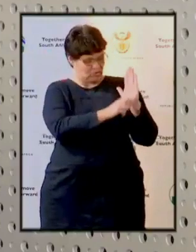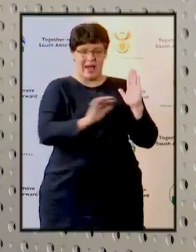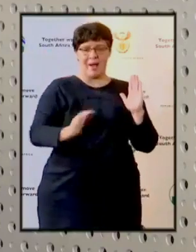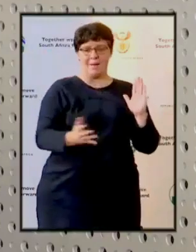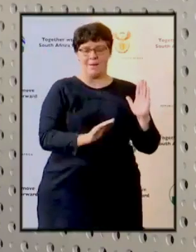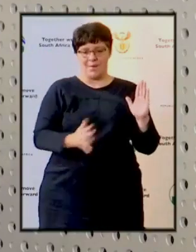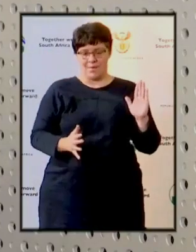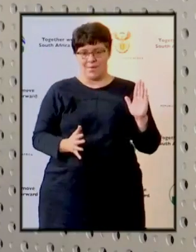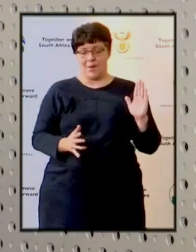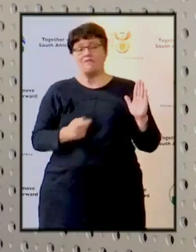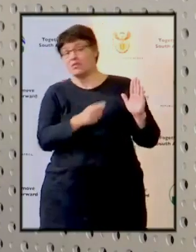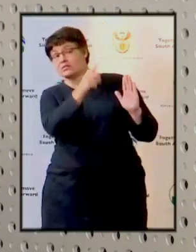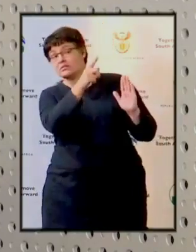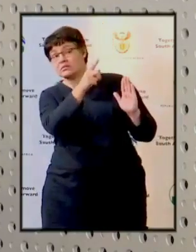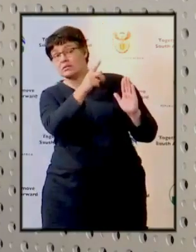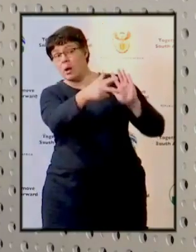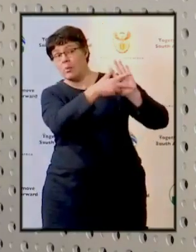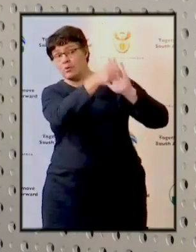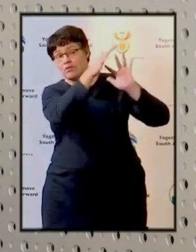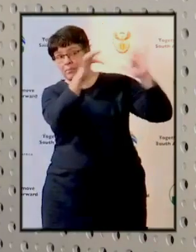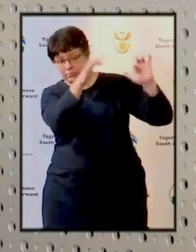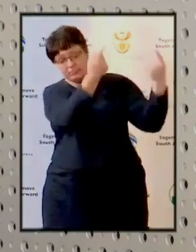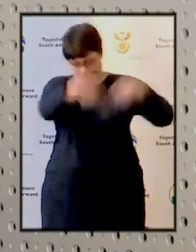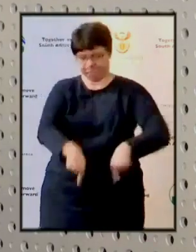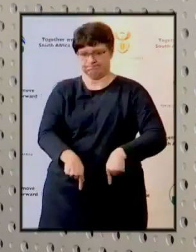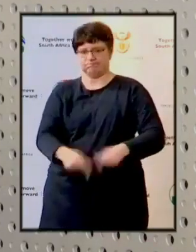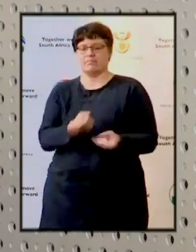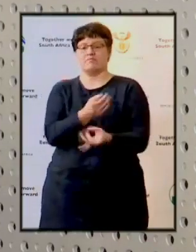after they were approved by cabinet.